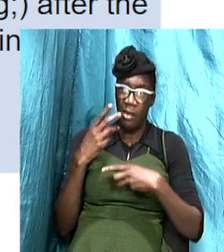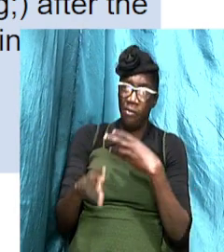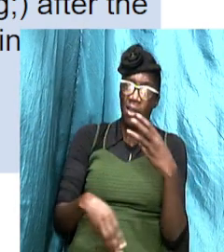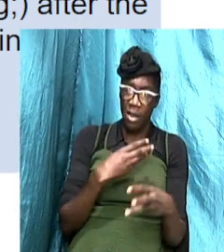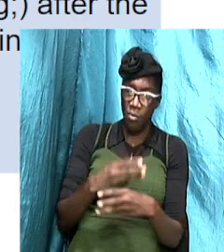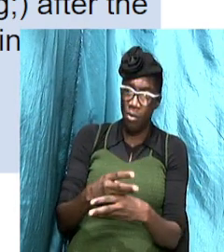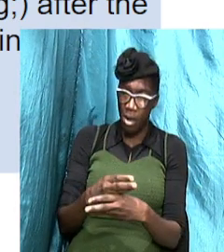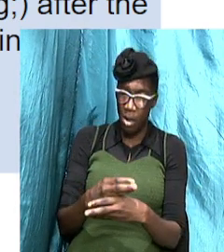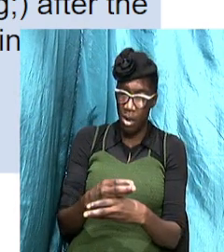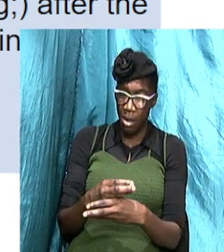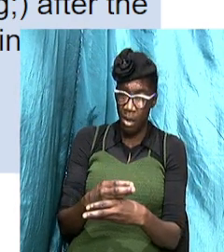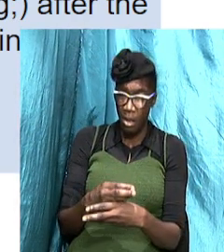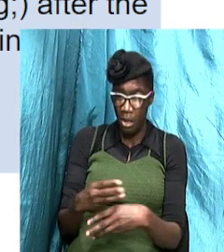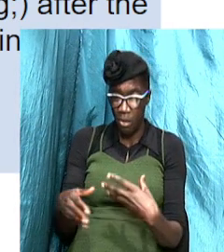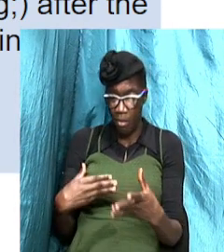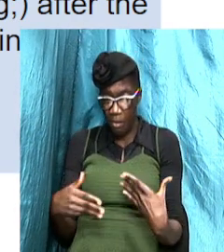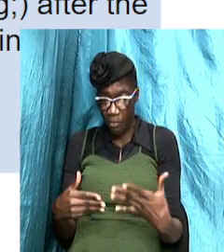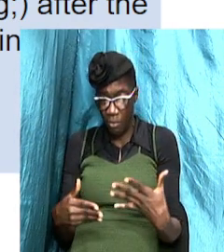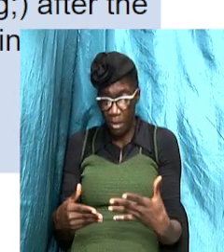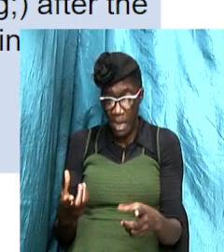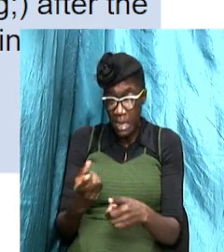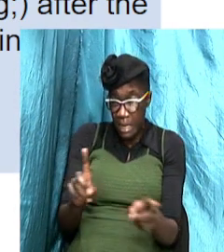subjected to ordinances